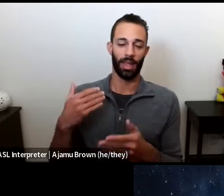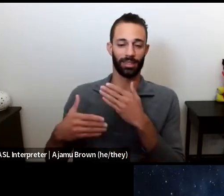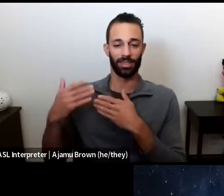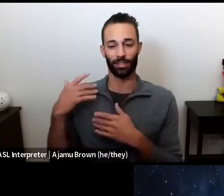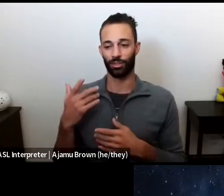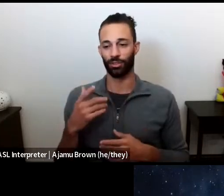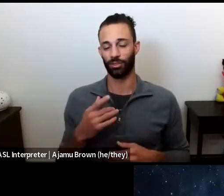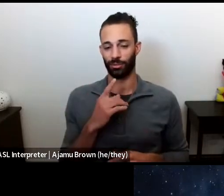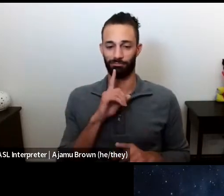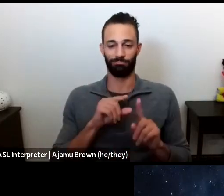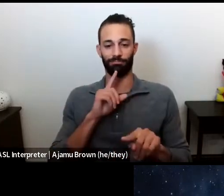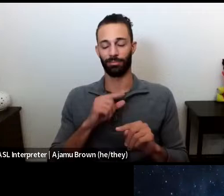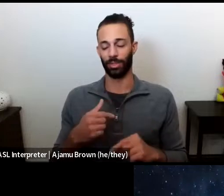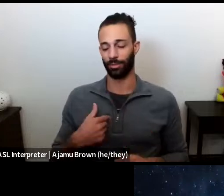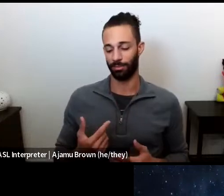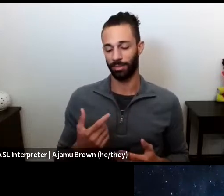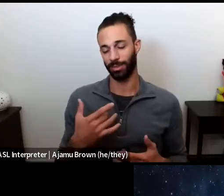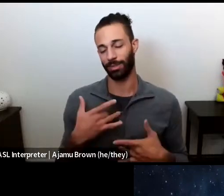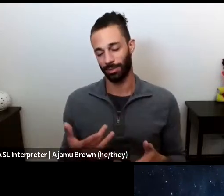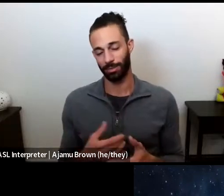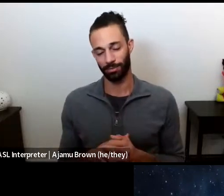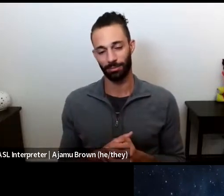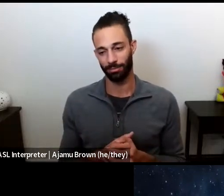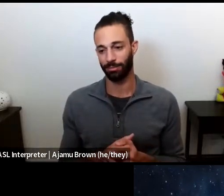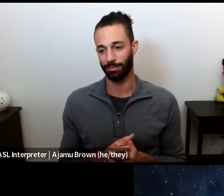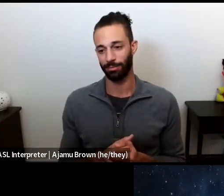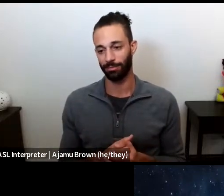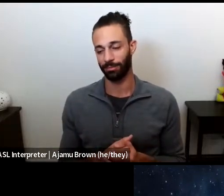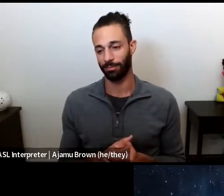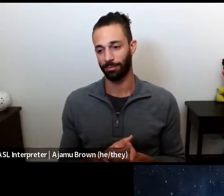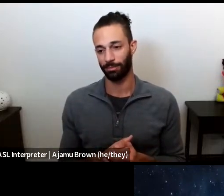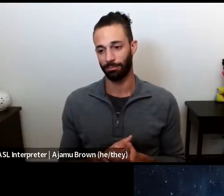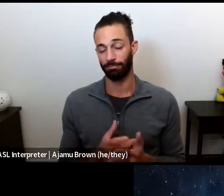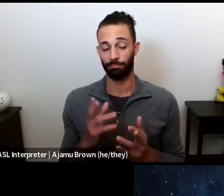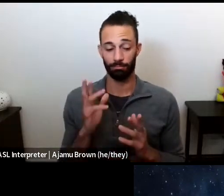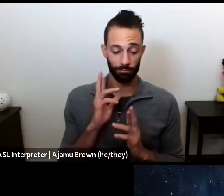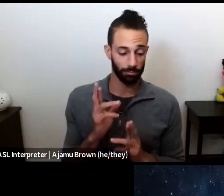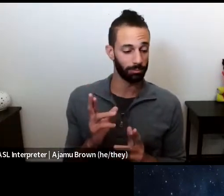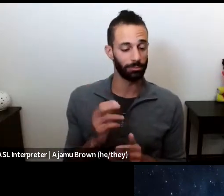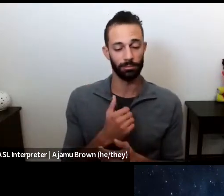me. Which is fine. I respect, I love, and I appreciate.